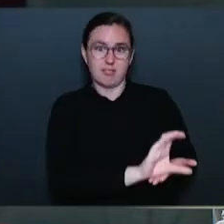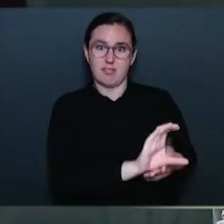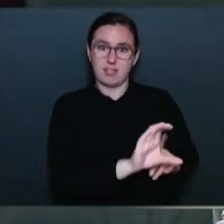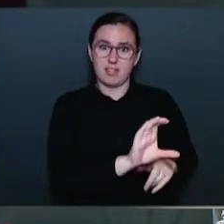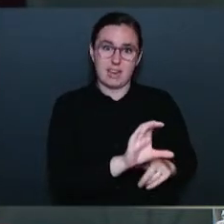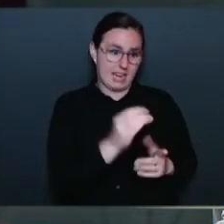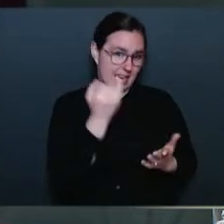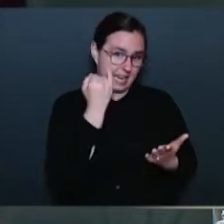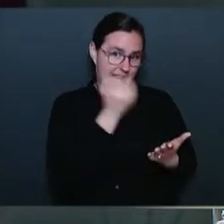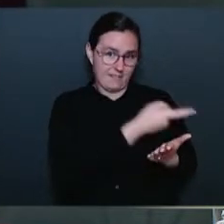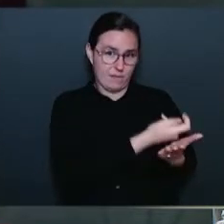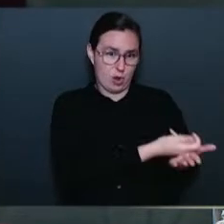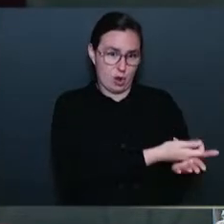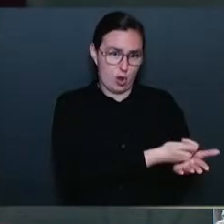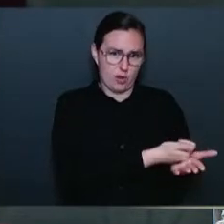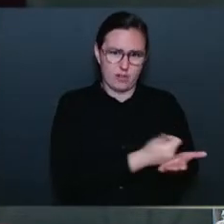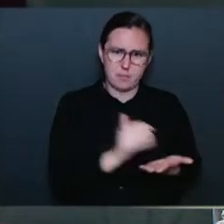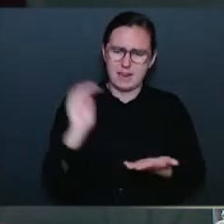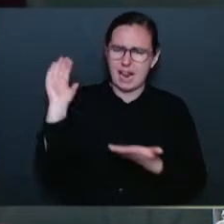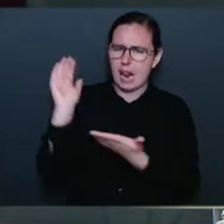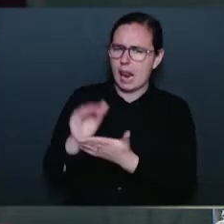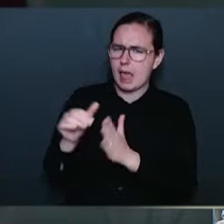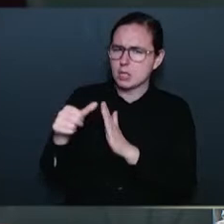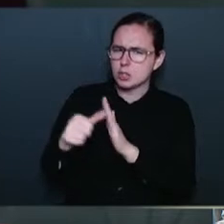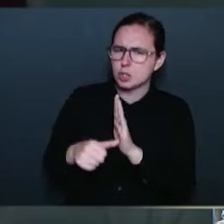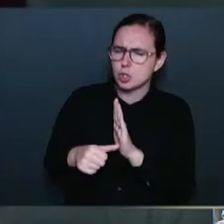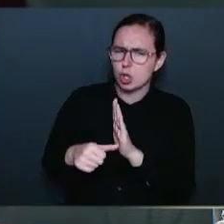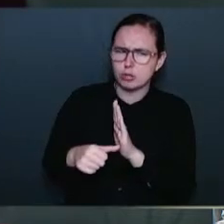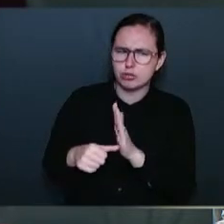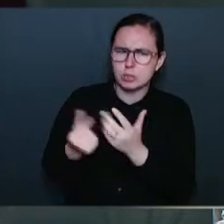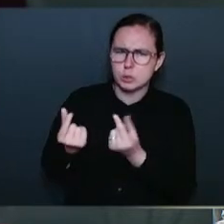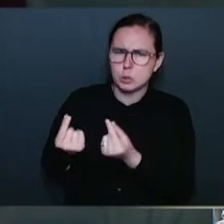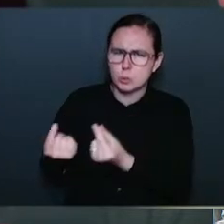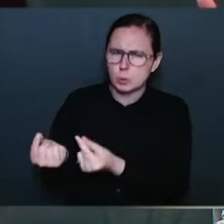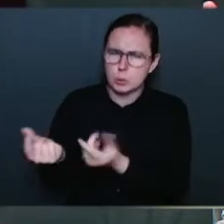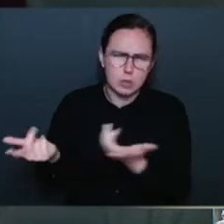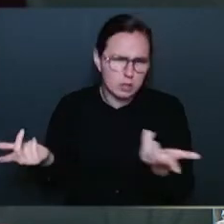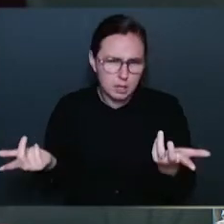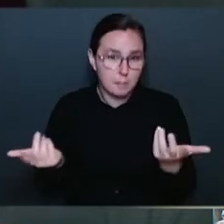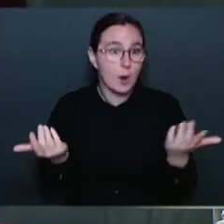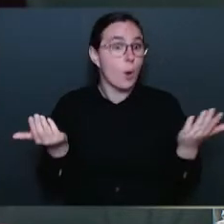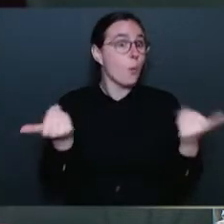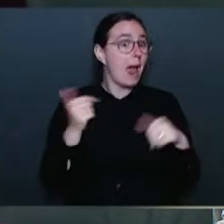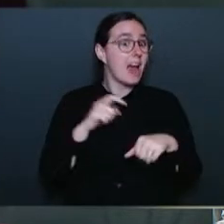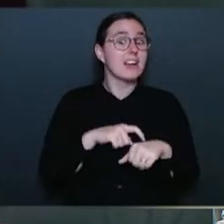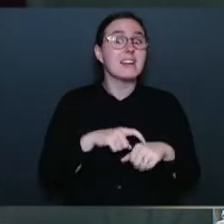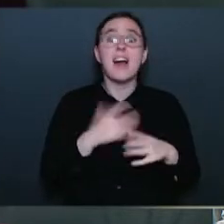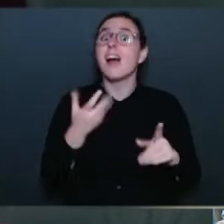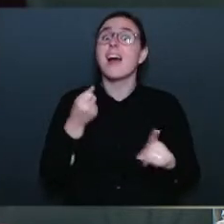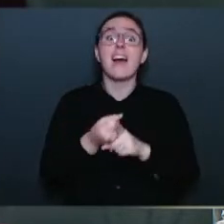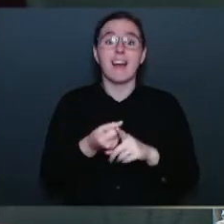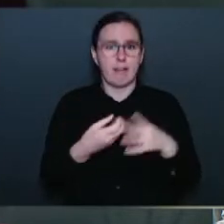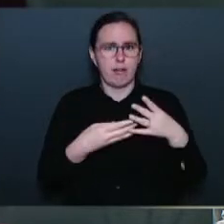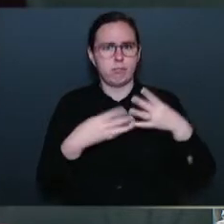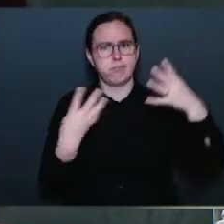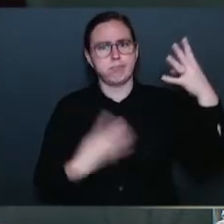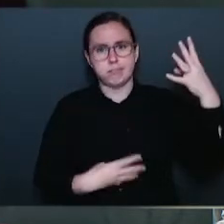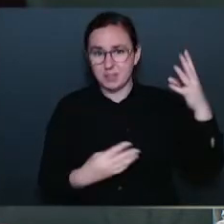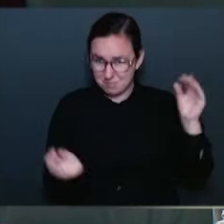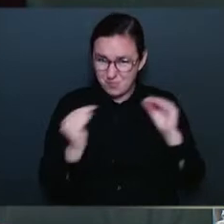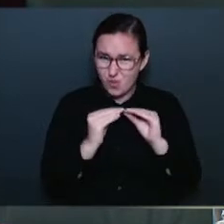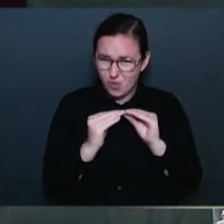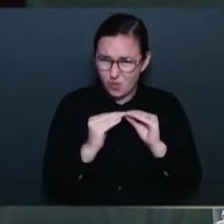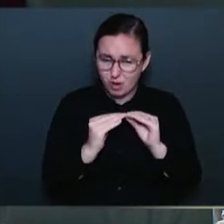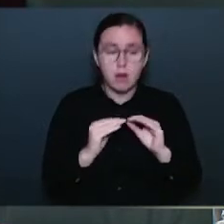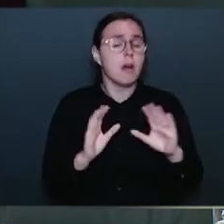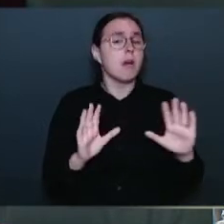our our ability to to cut surgical wait times rather than an increased it and I have no problem supporting measures on